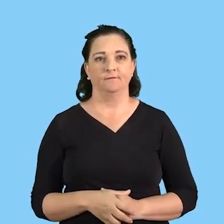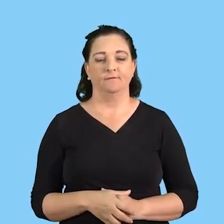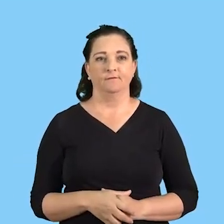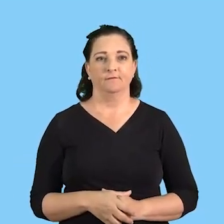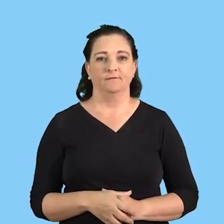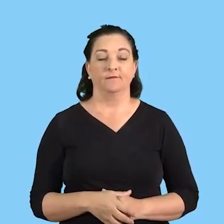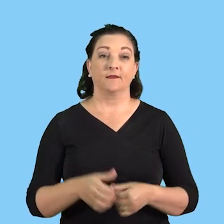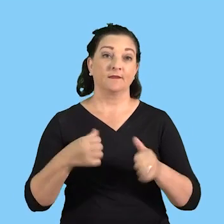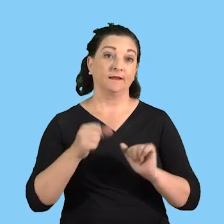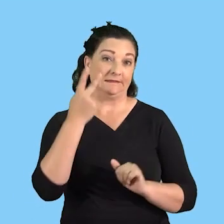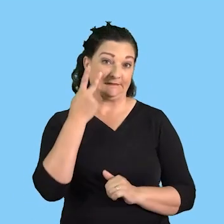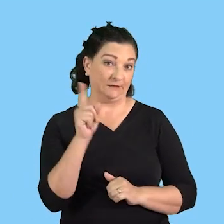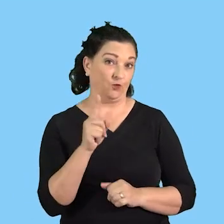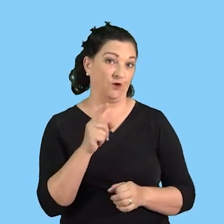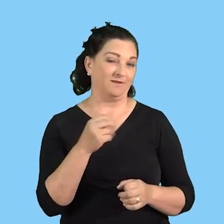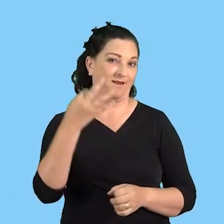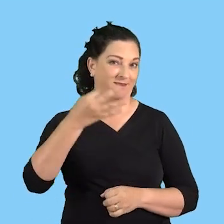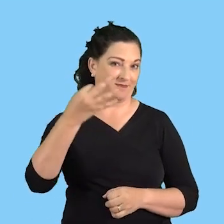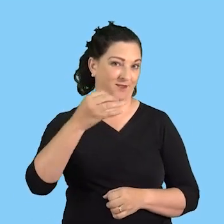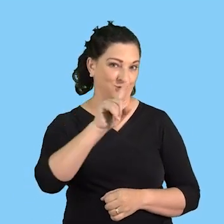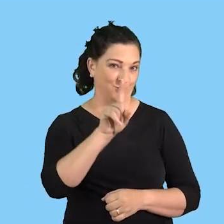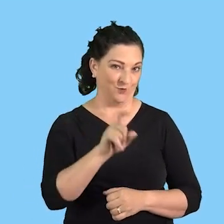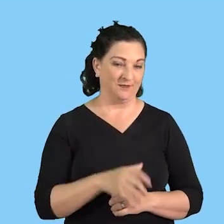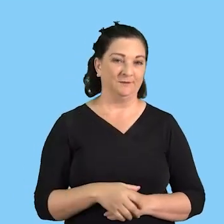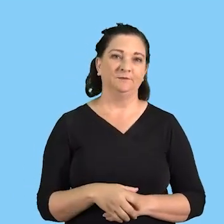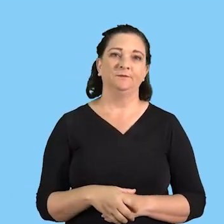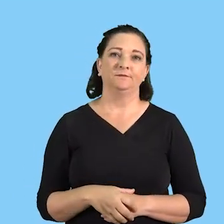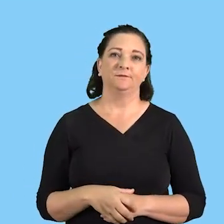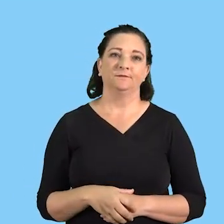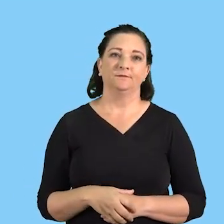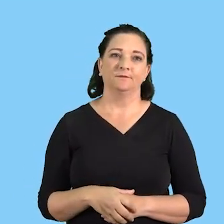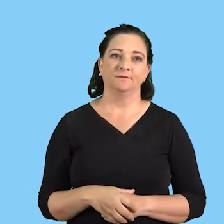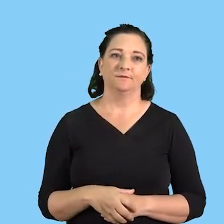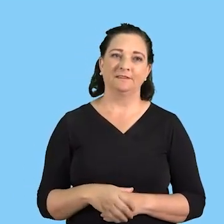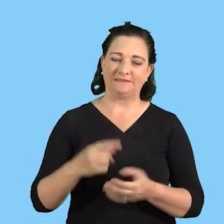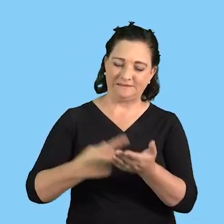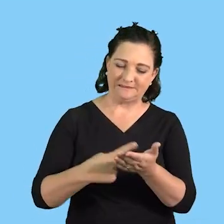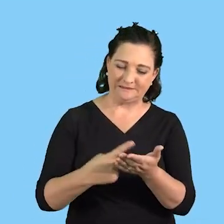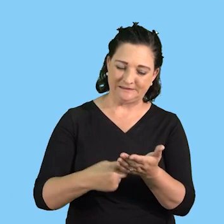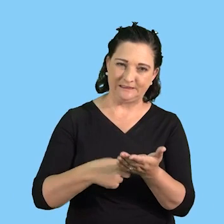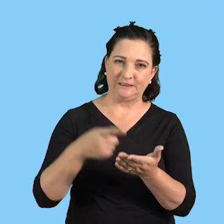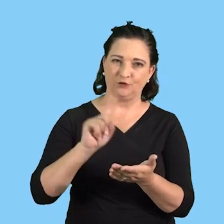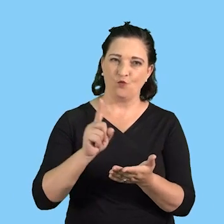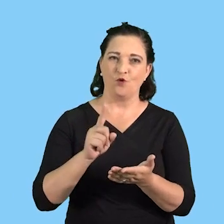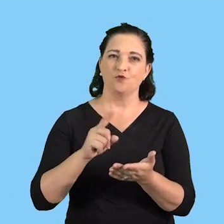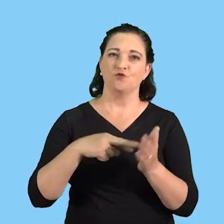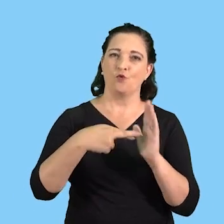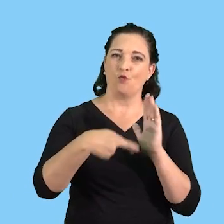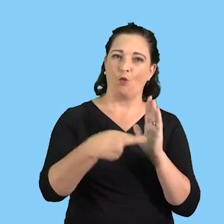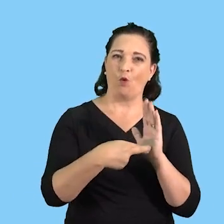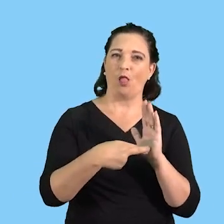Let's then look at our third question. It says, discuss the role of the International Organization